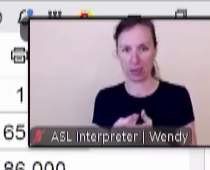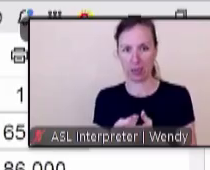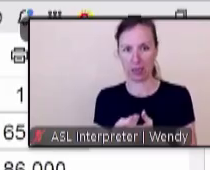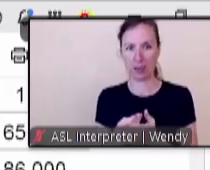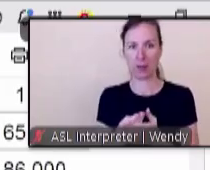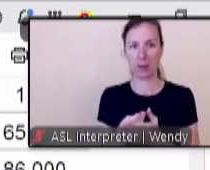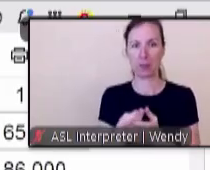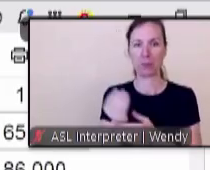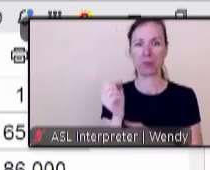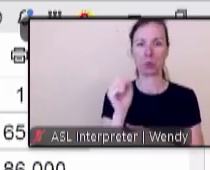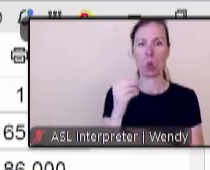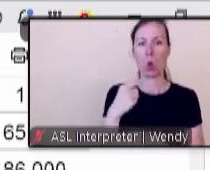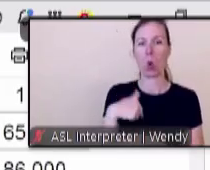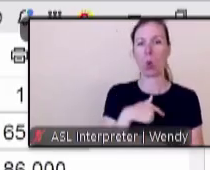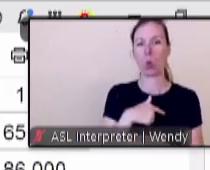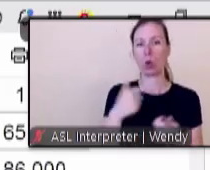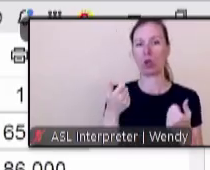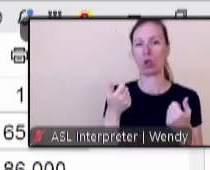funds to